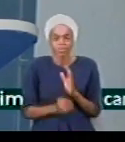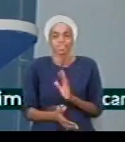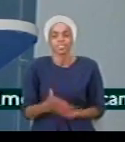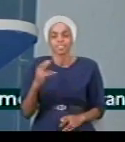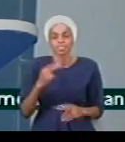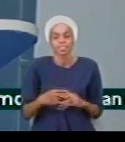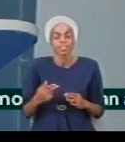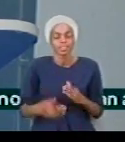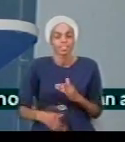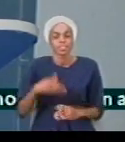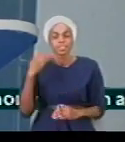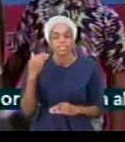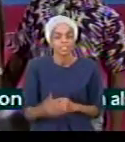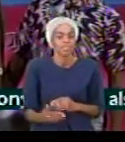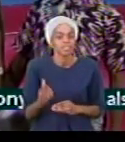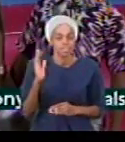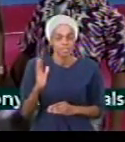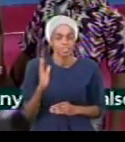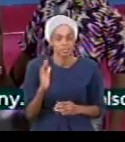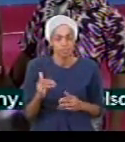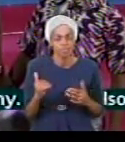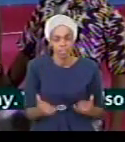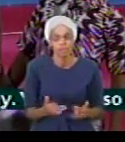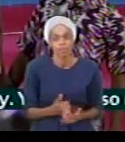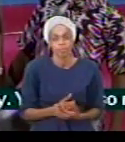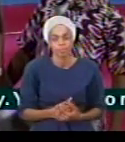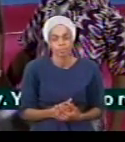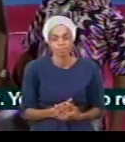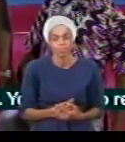at the Alpha location.